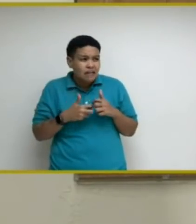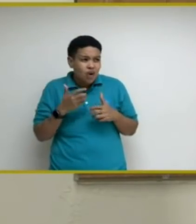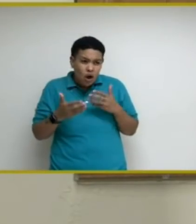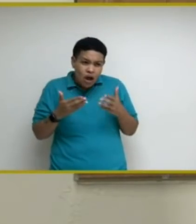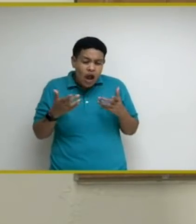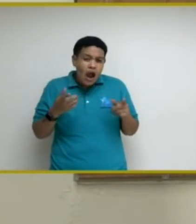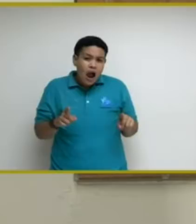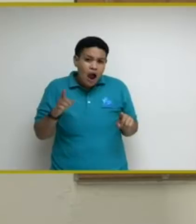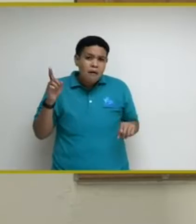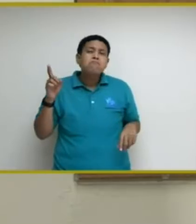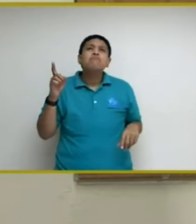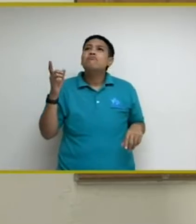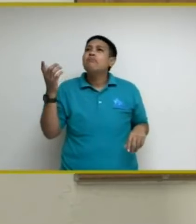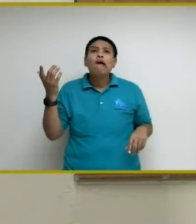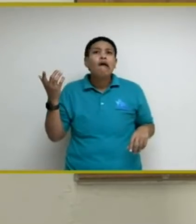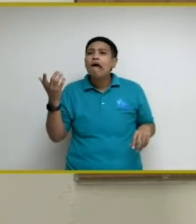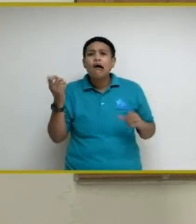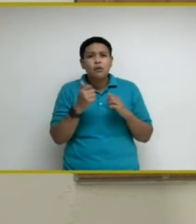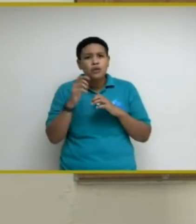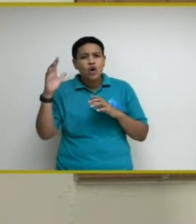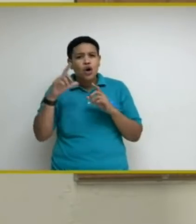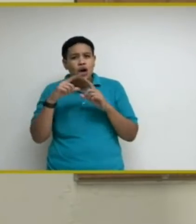difficulty,